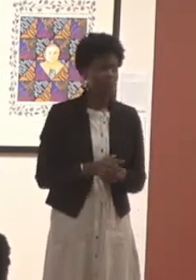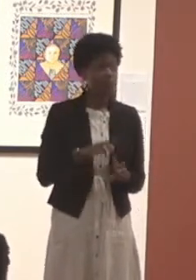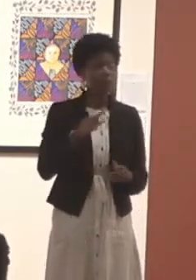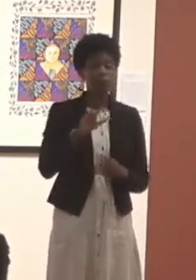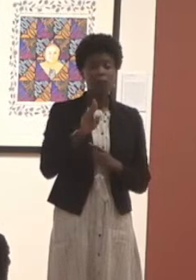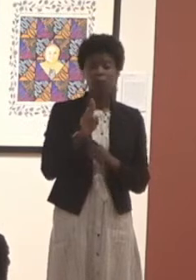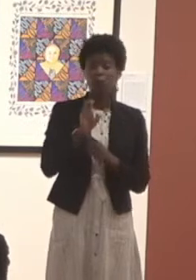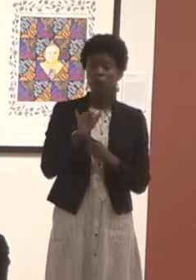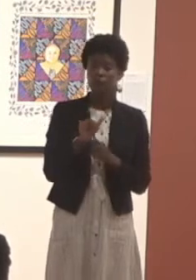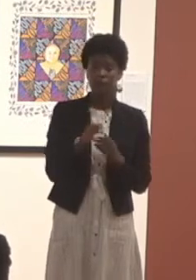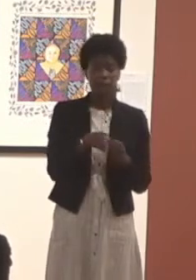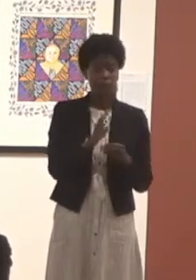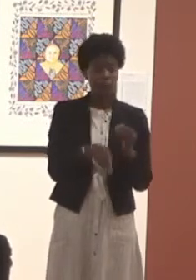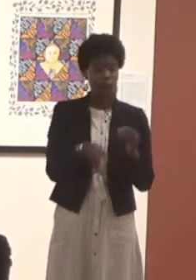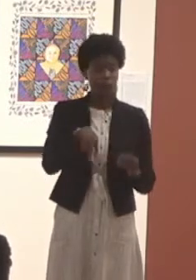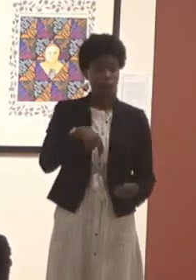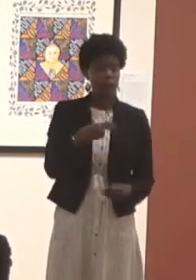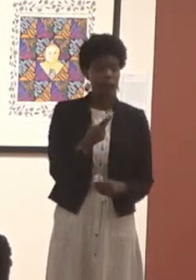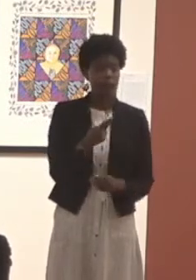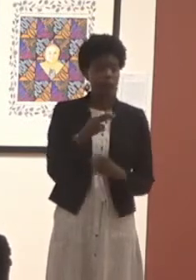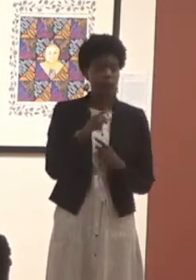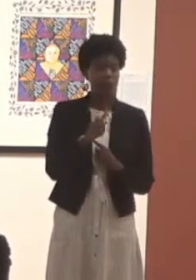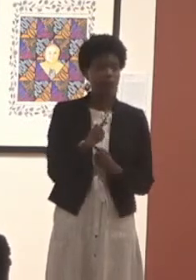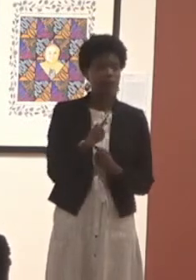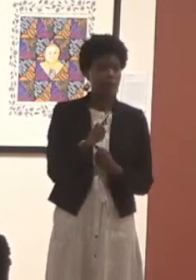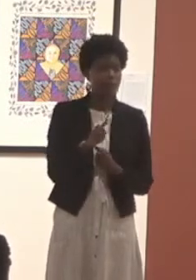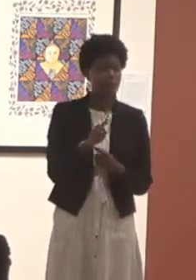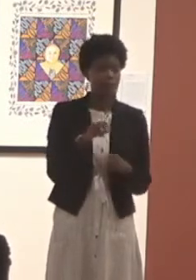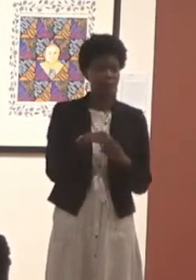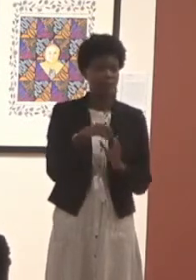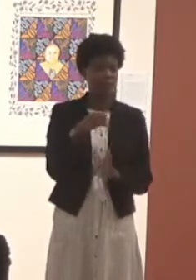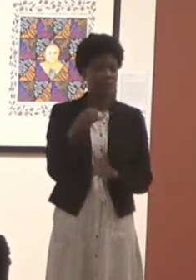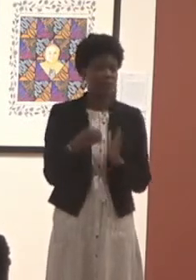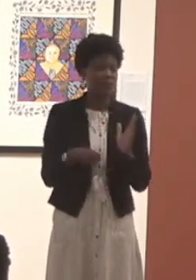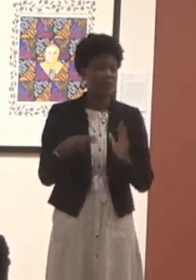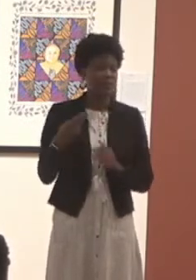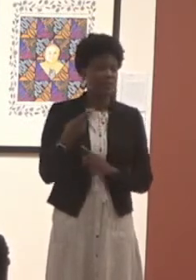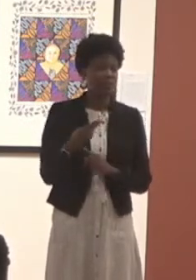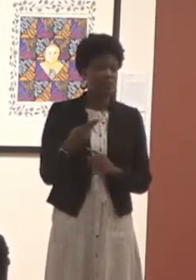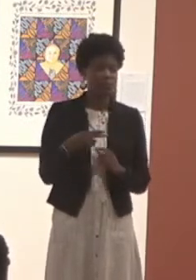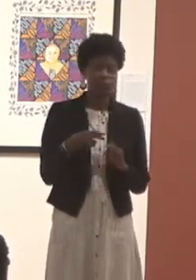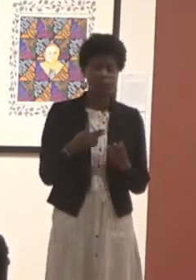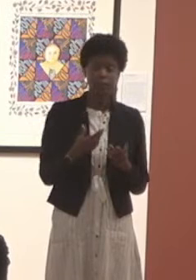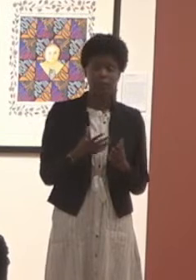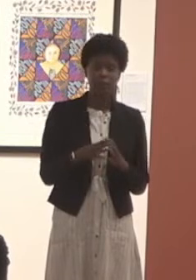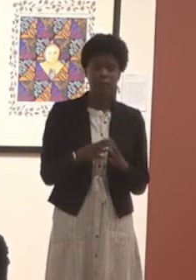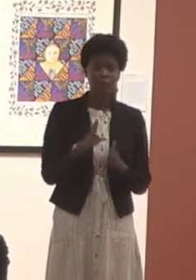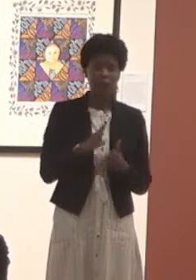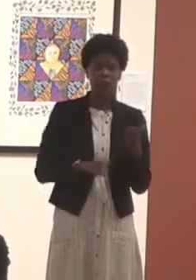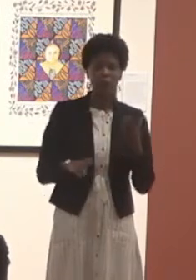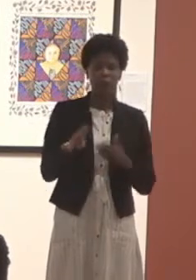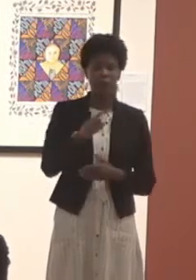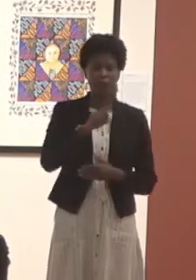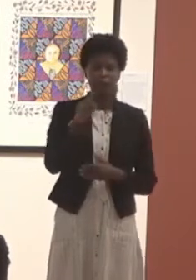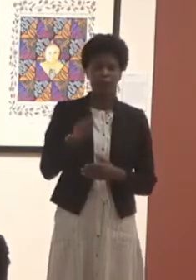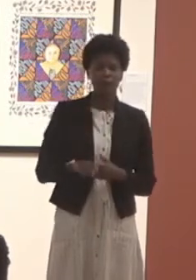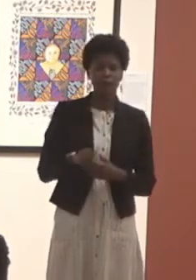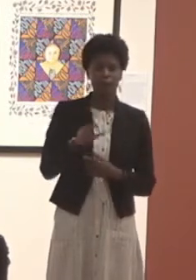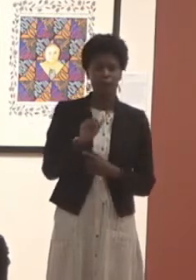Lucy is completing her PhD in art history at the University of Texas at